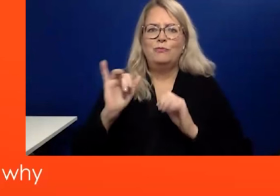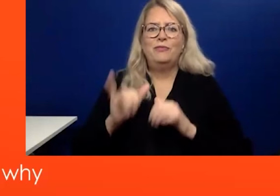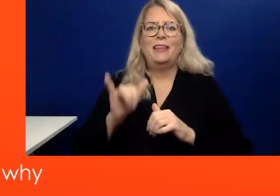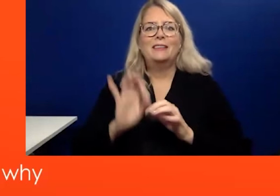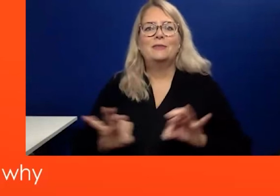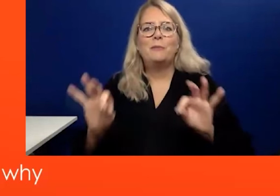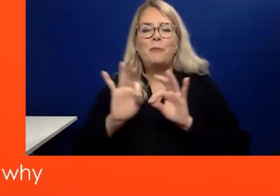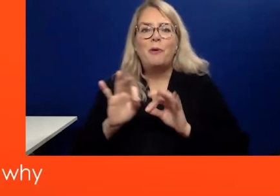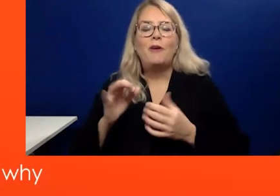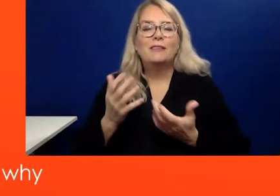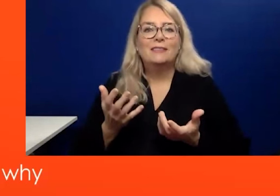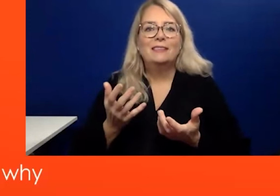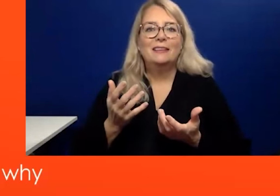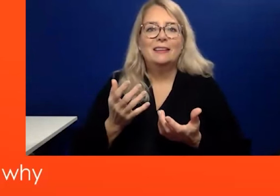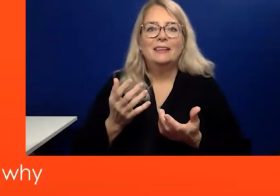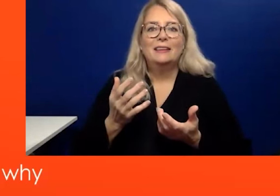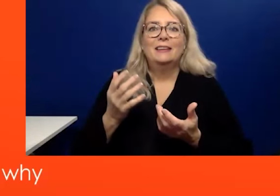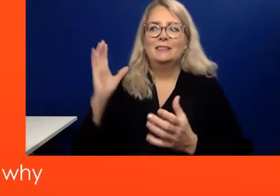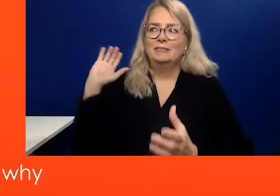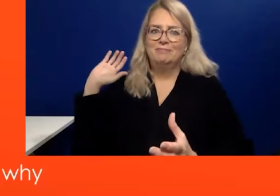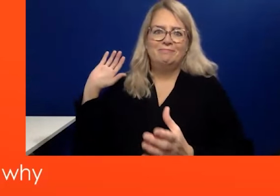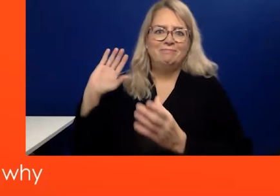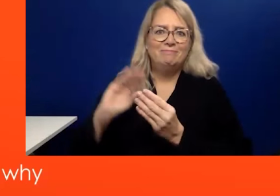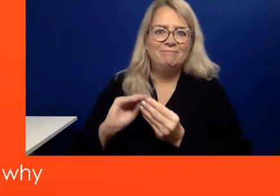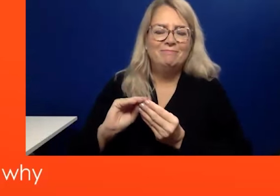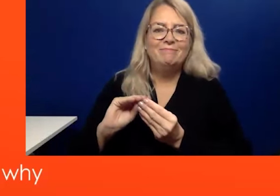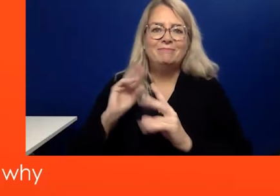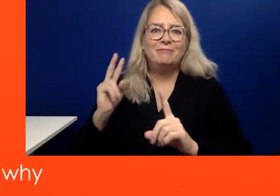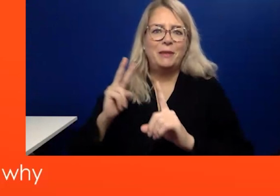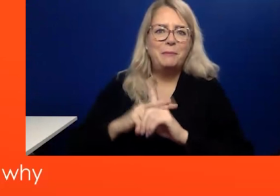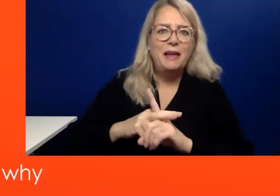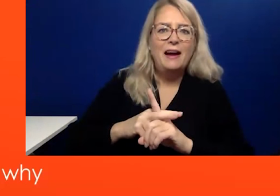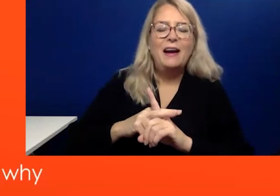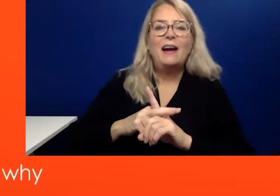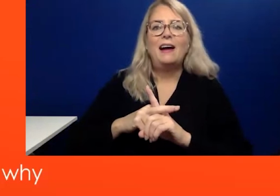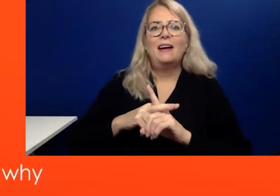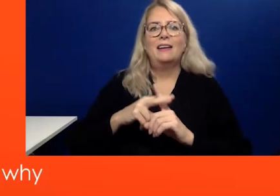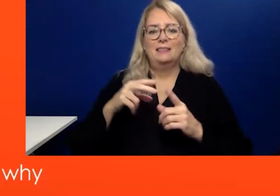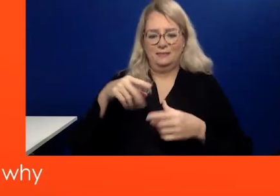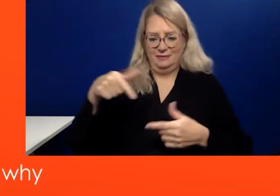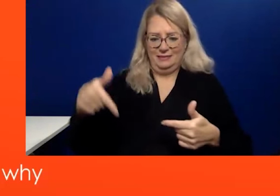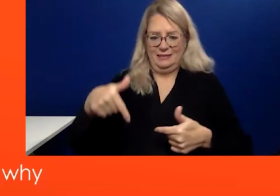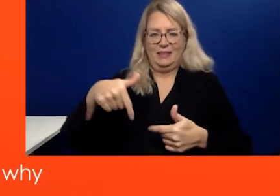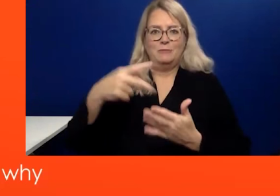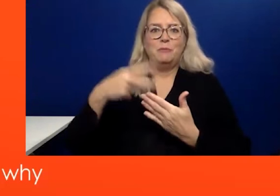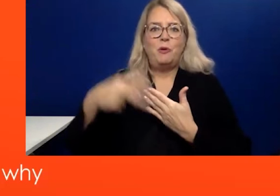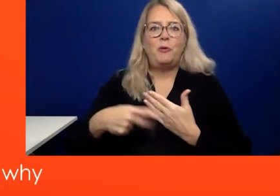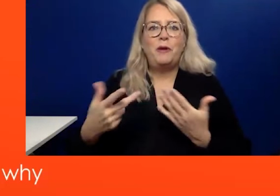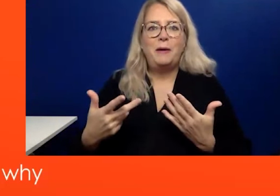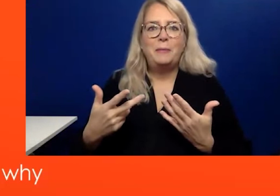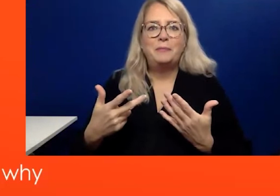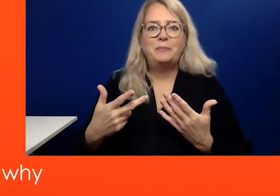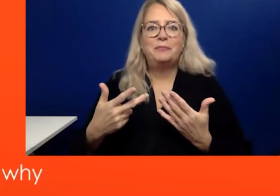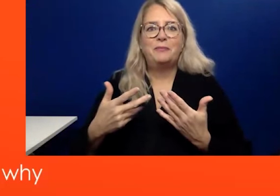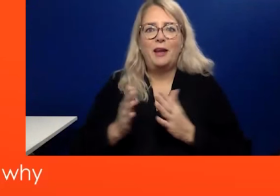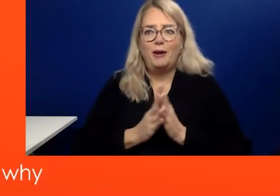take this accumulation of life experience and I can apply it and I can benefit from it because I'm going to get through this program faster. That means I can go get that next